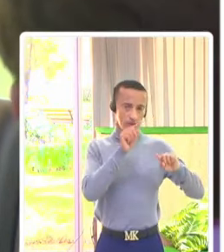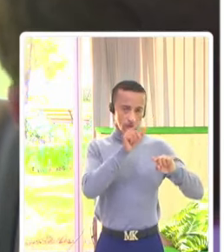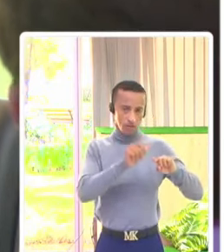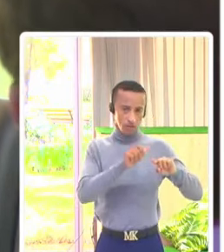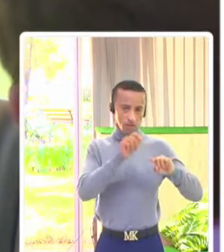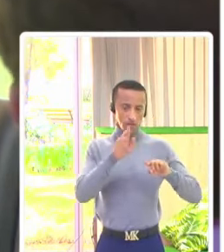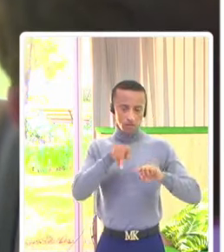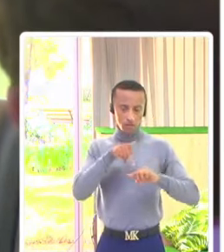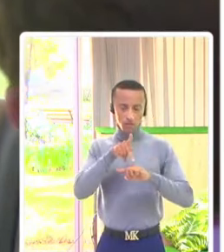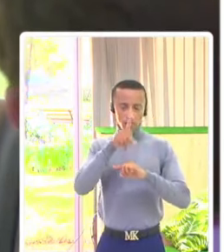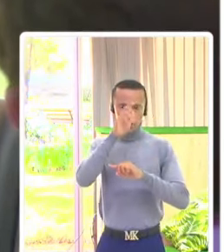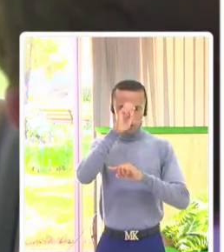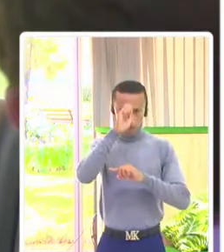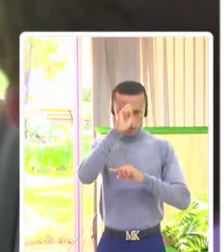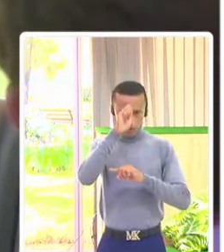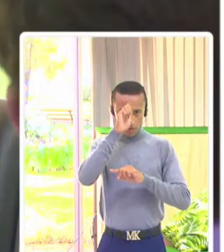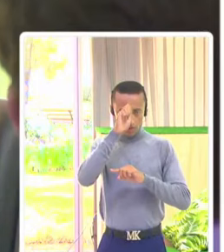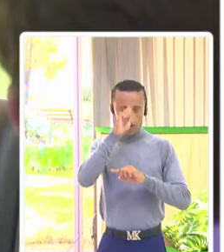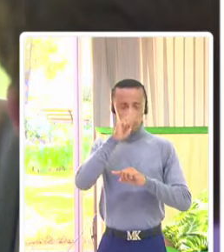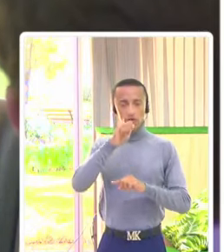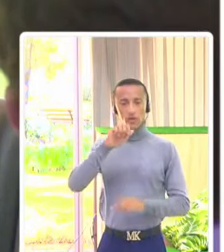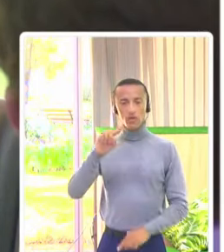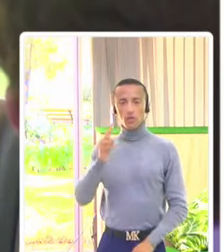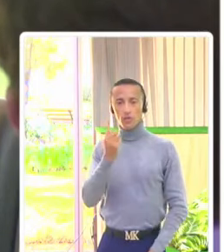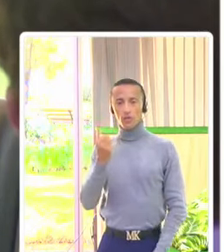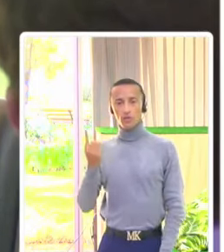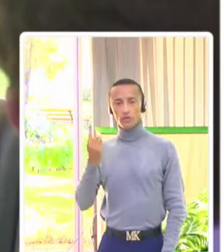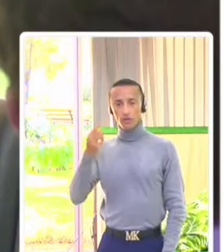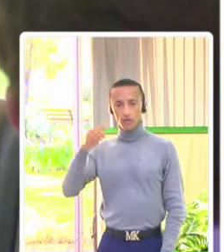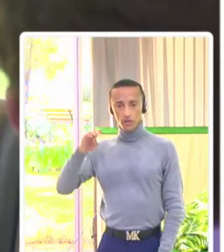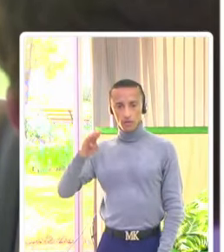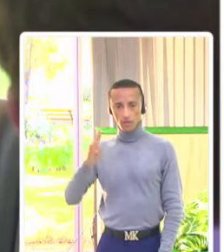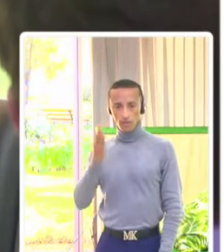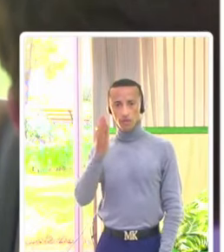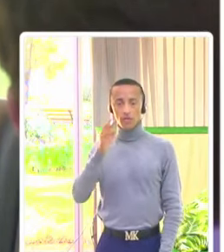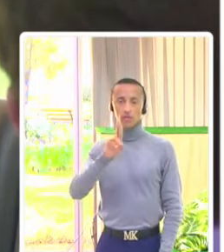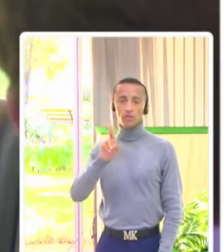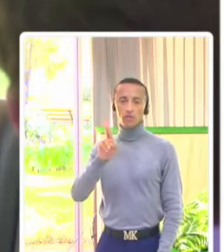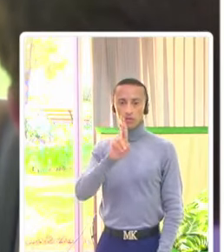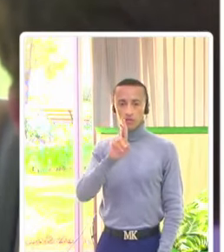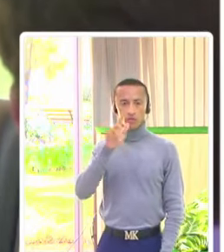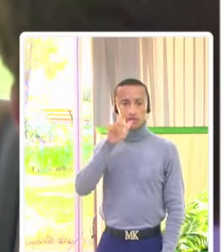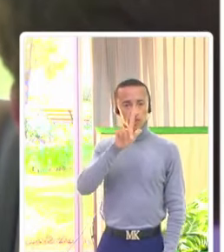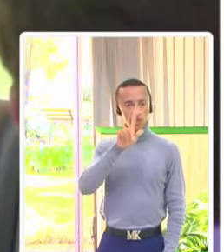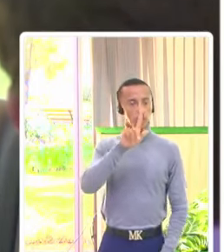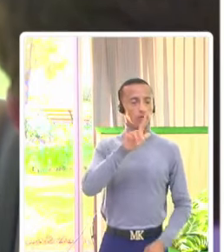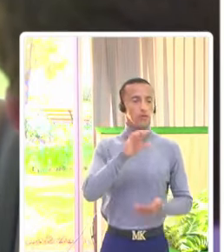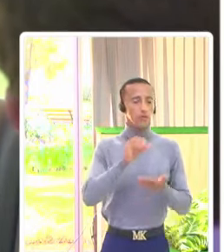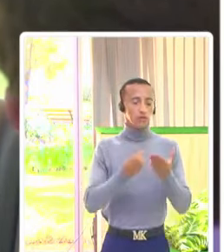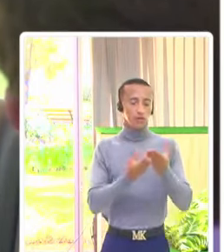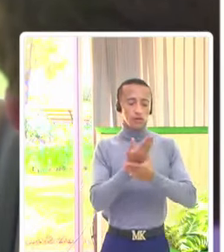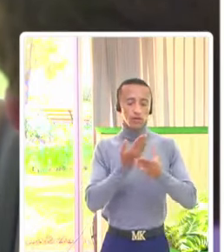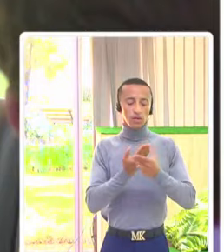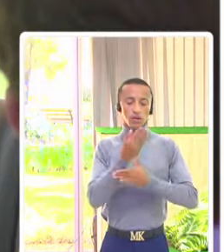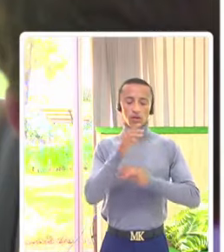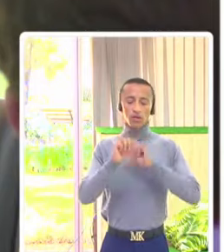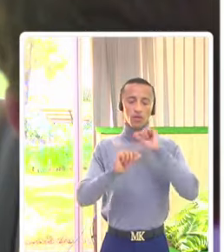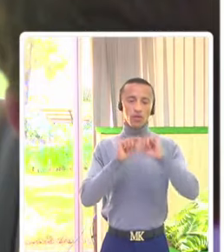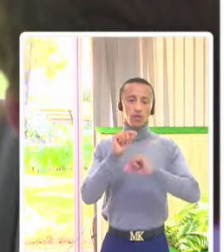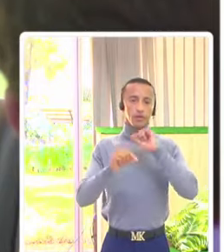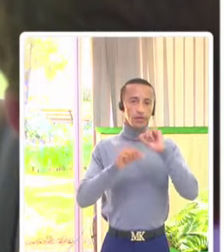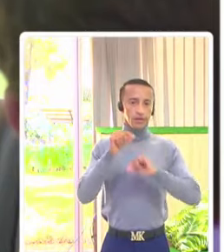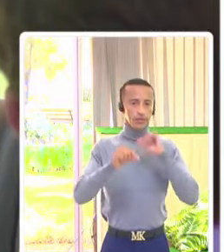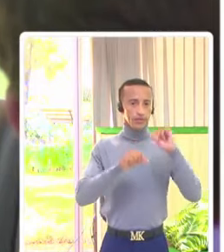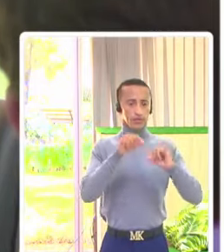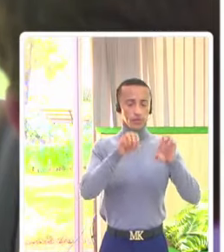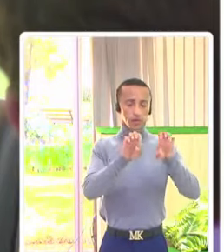$10 billion budget. They spent it in less than 3 years. They have created a semiconductor manufacturing facility